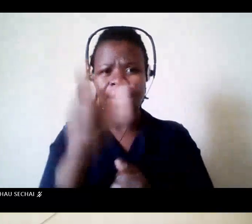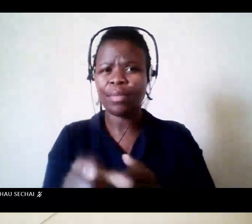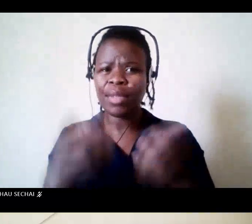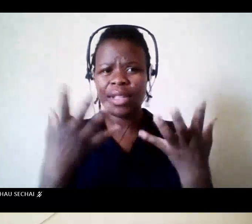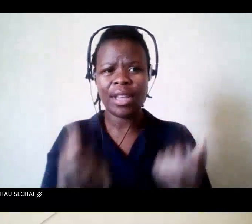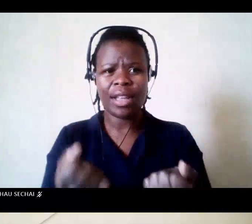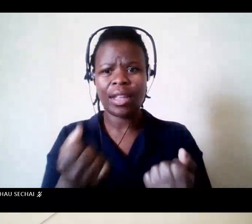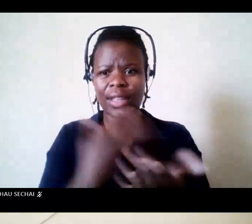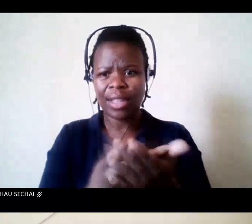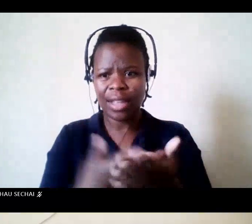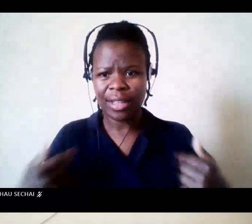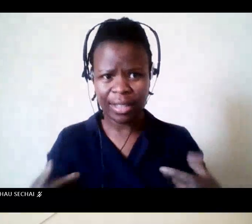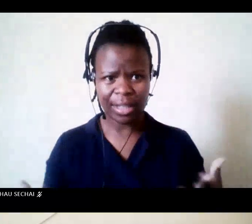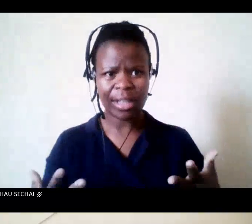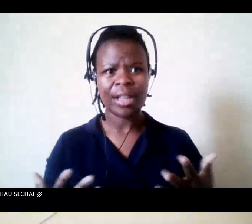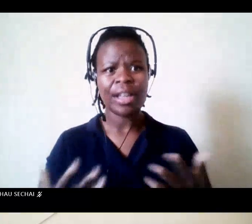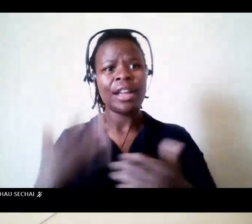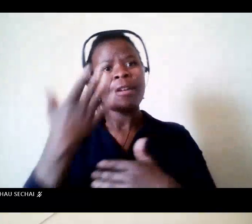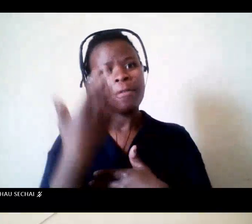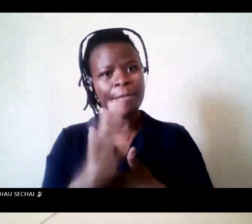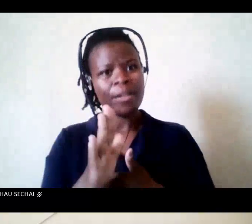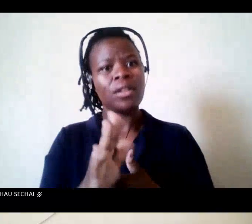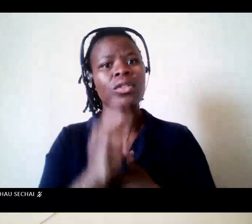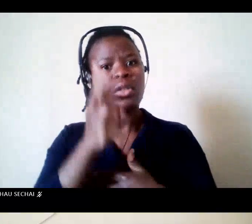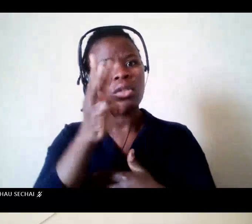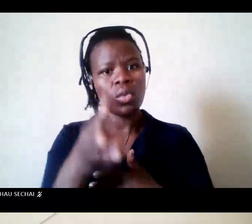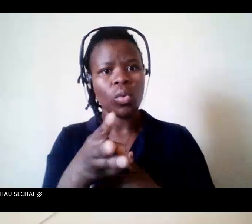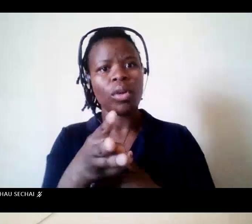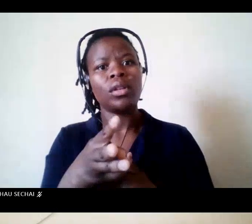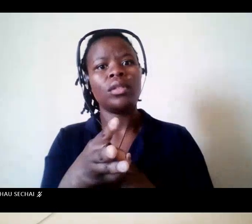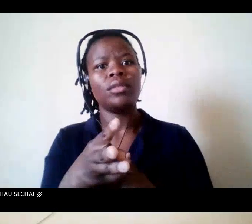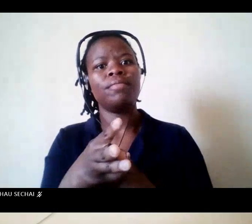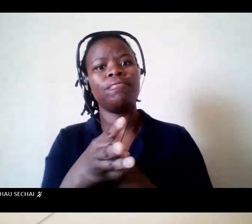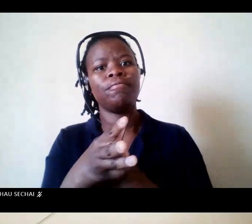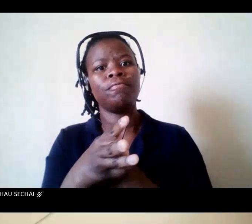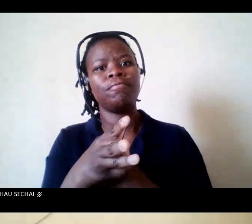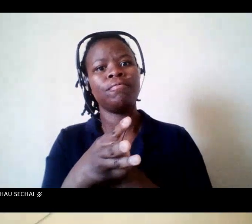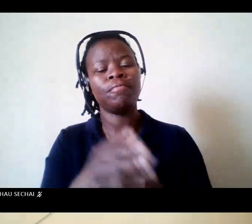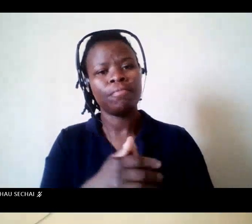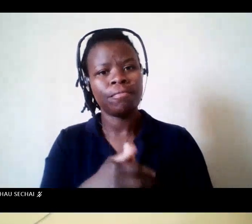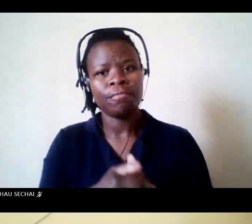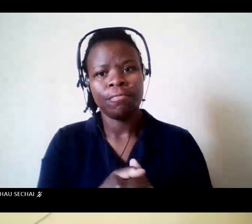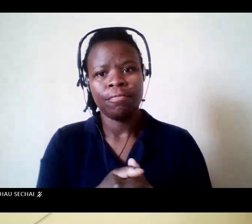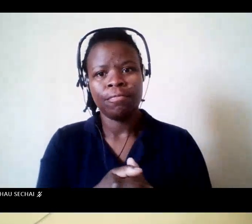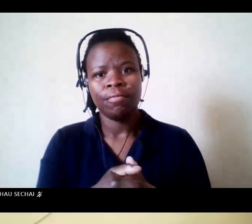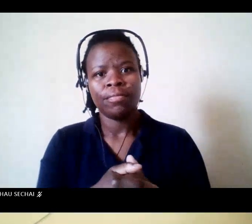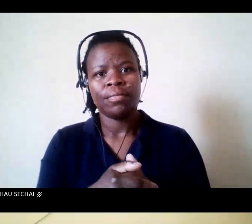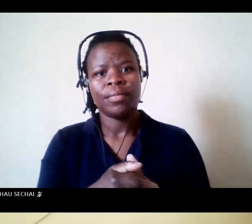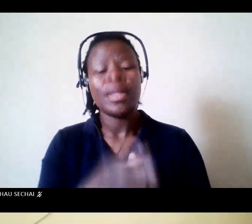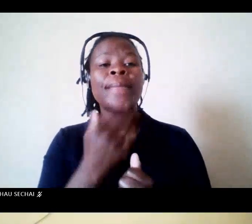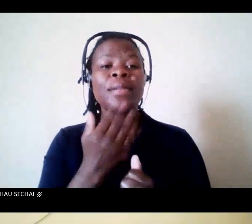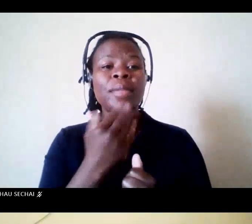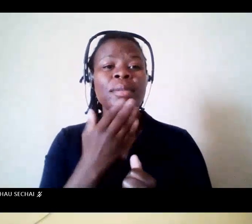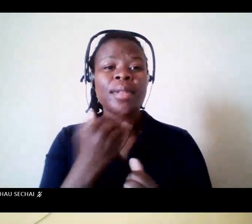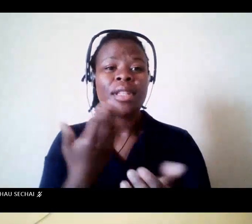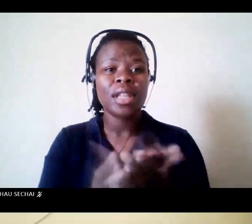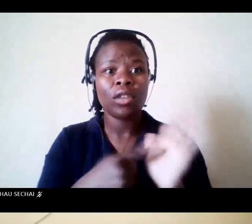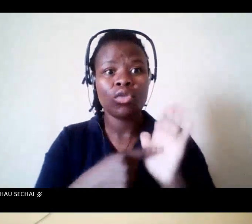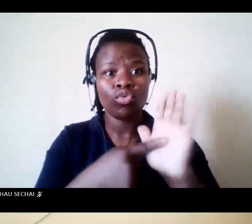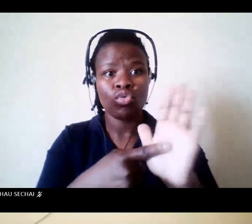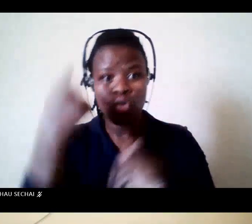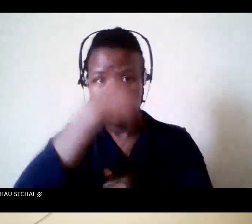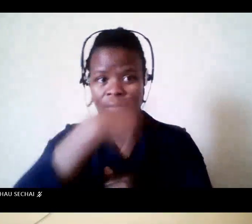you finish, you call the next person that will introduce themselves. And please turn on your camera so that Pearl